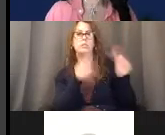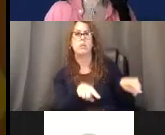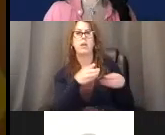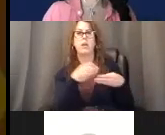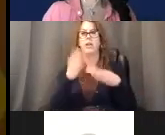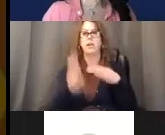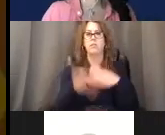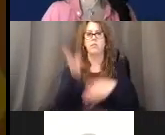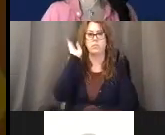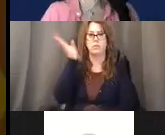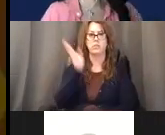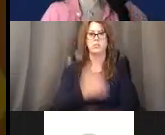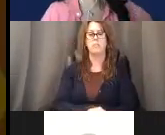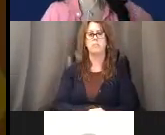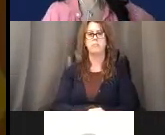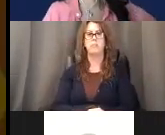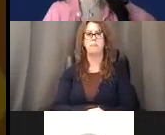slide.